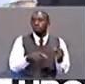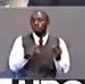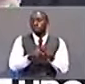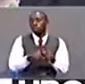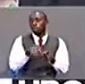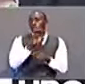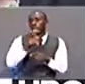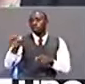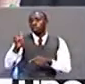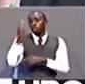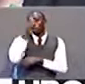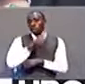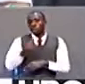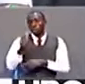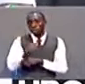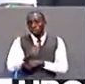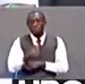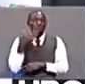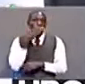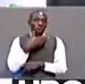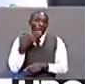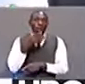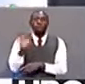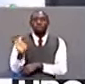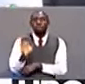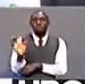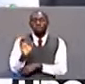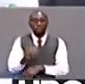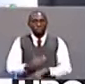Oil Pipeline Company. It was